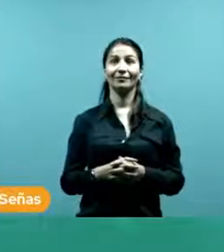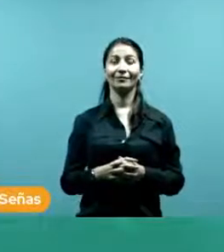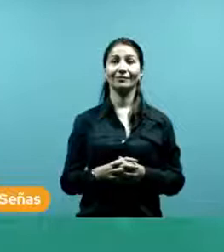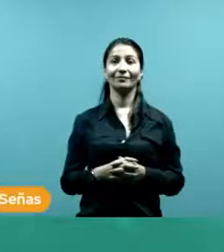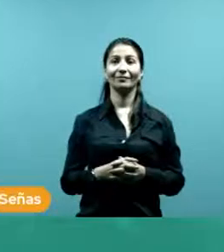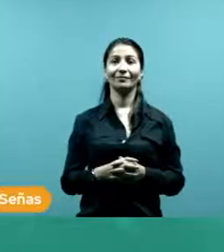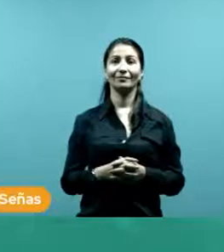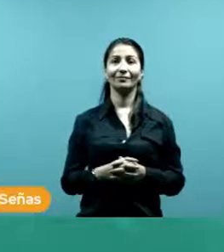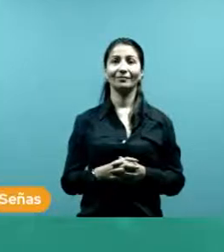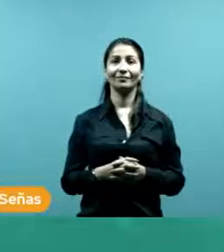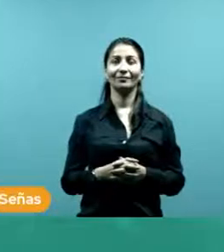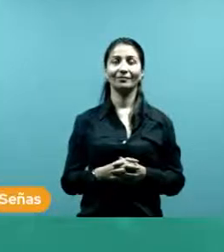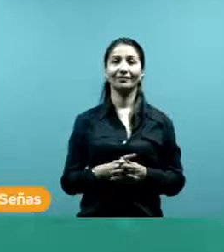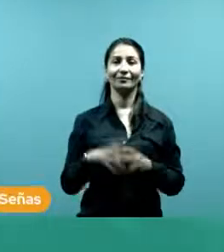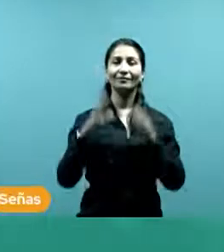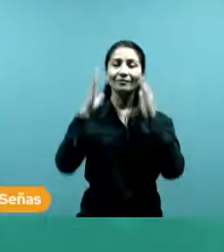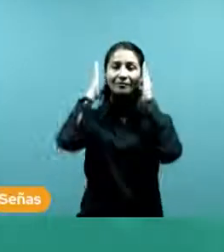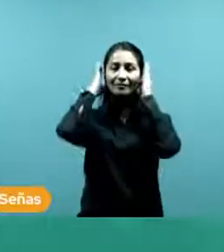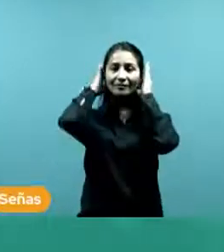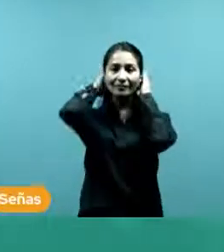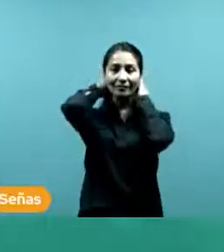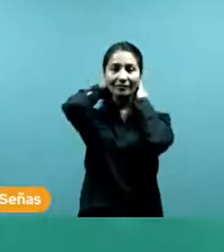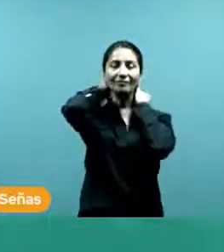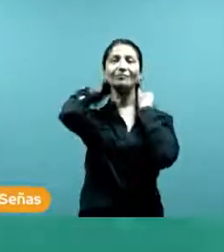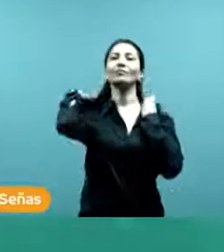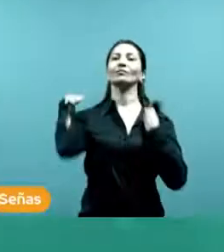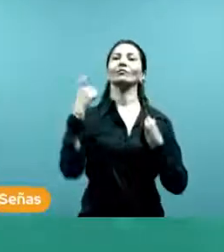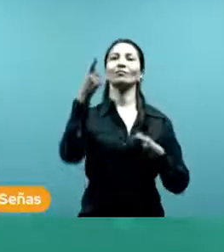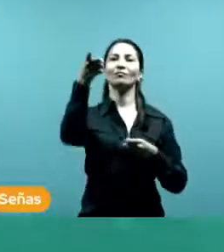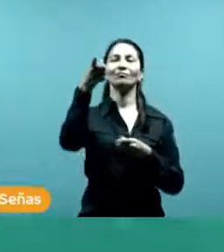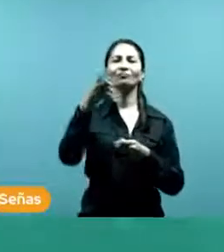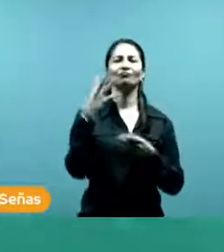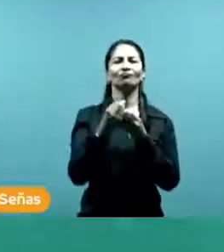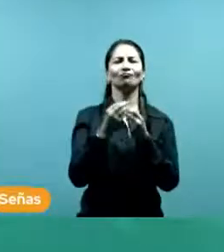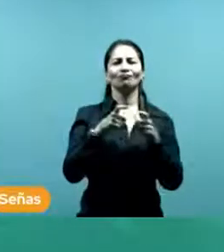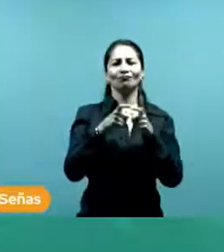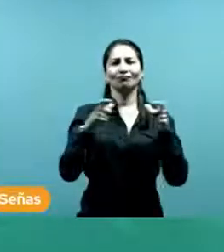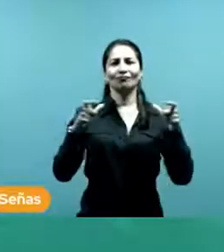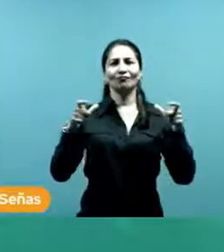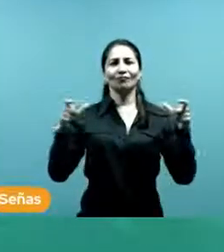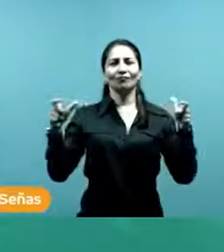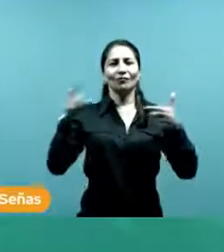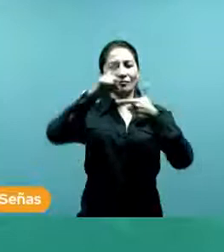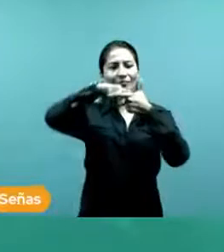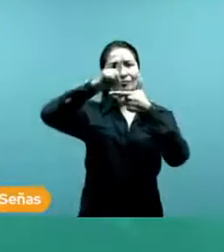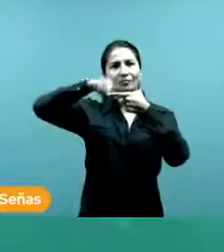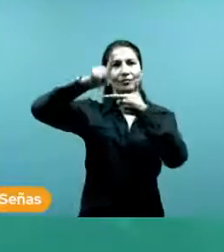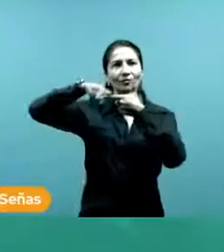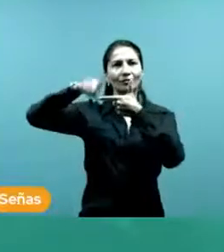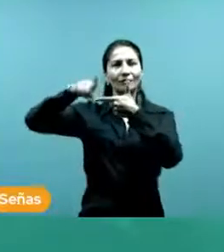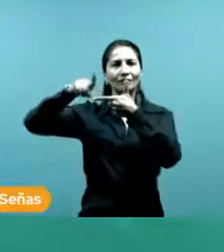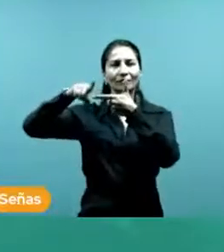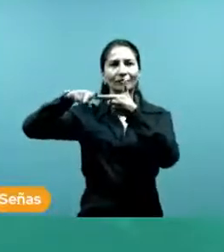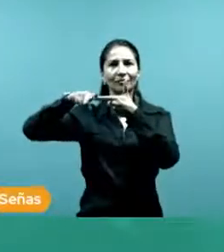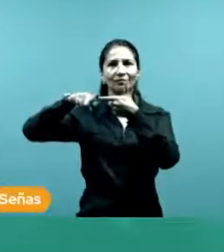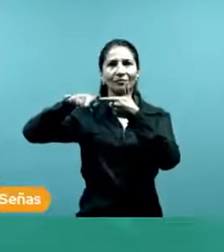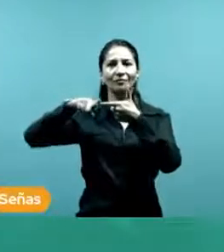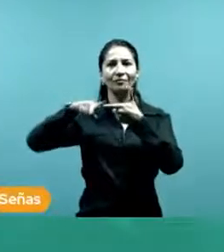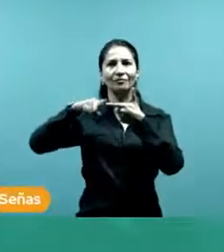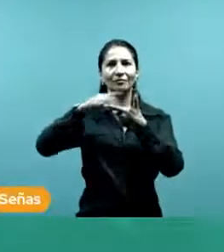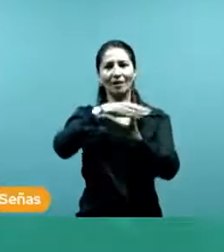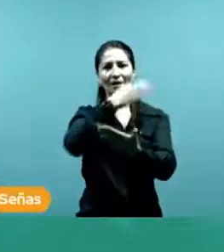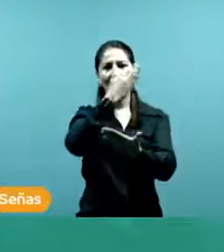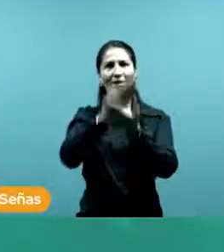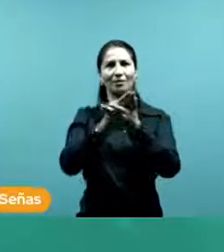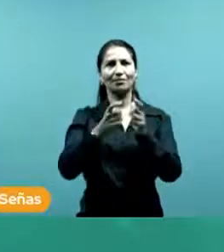to 2019. Pueden ver el starting número de visitantes from, que creció half a million desde el 2001 people 20 hasta years el 2020. Ago, and